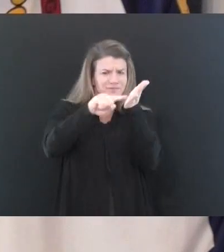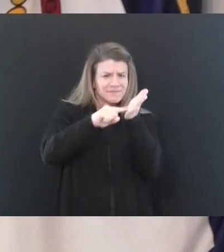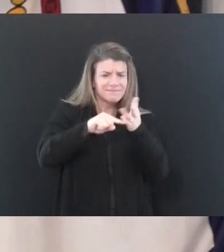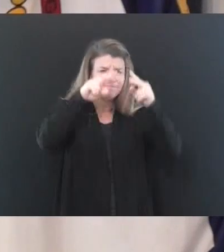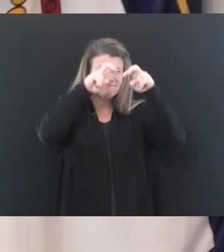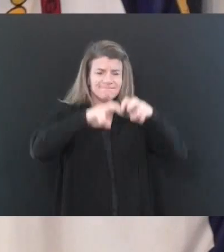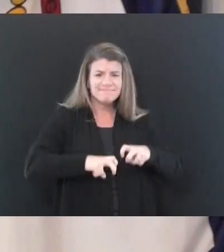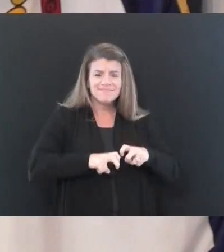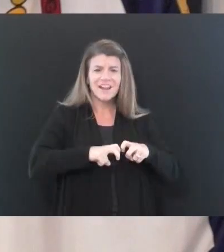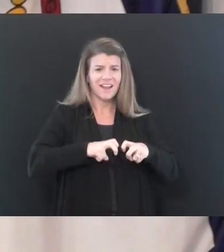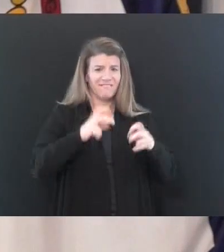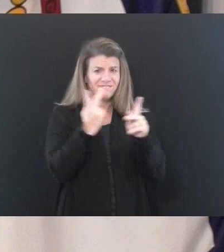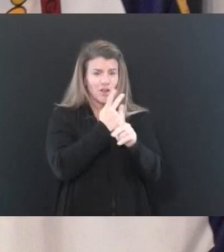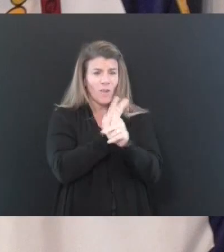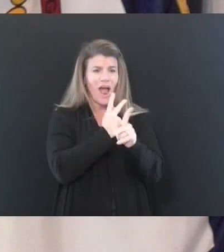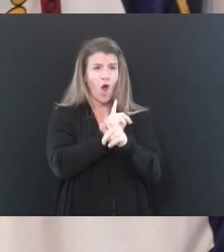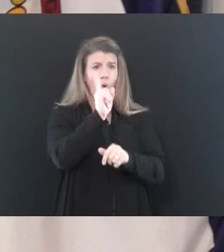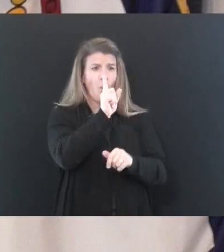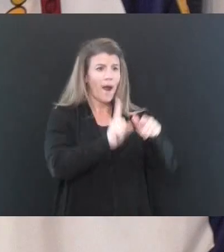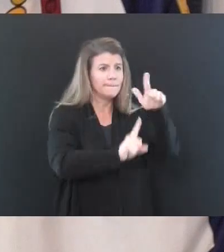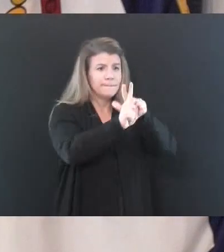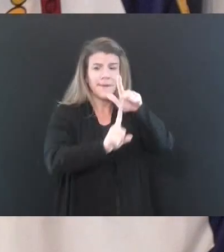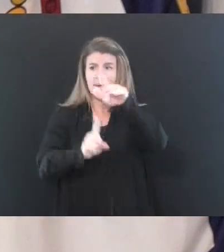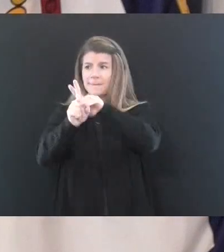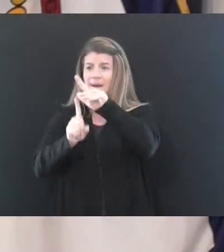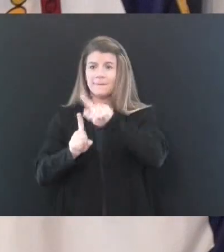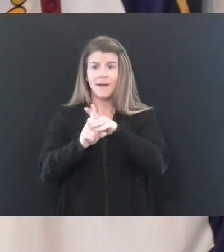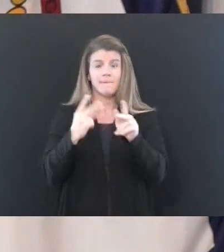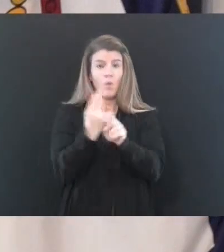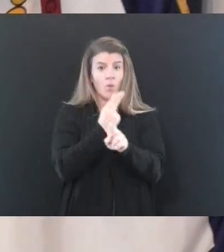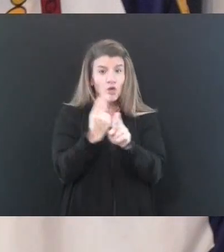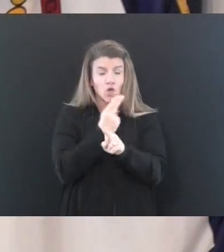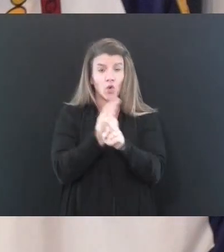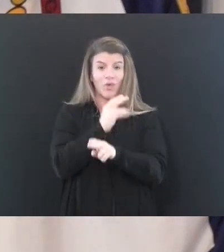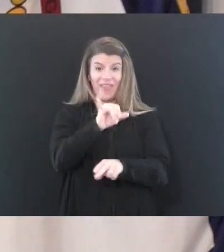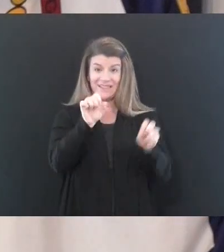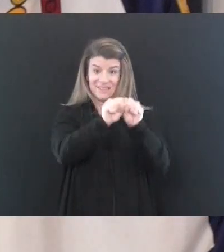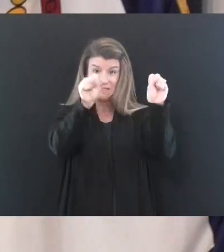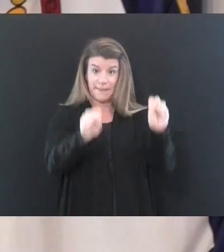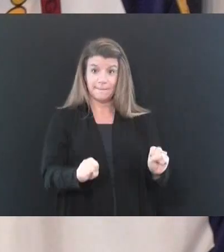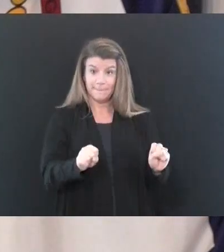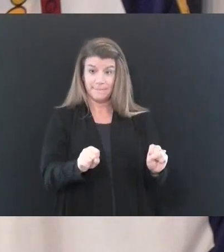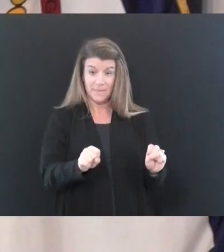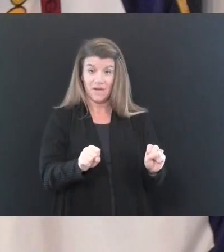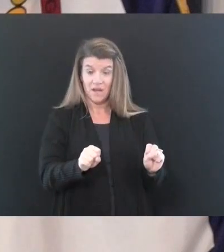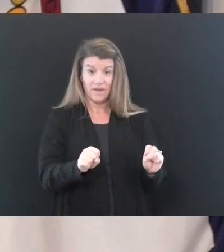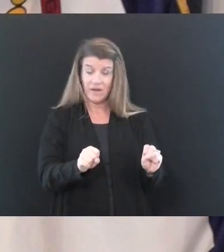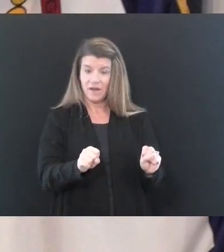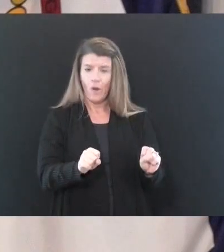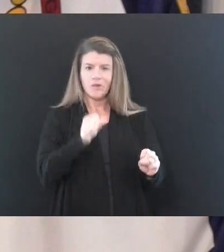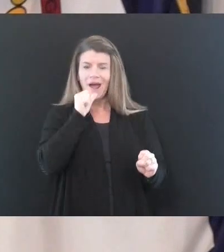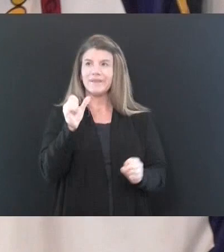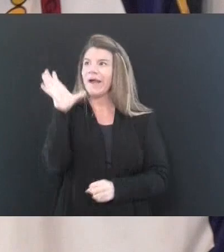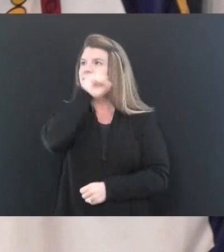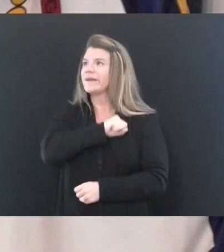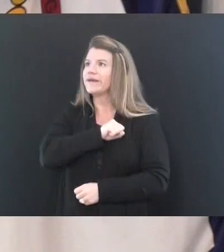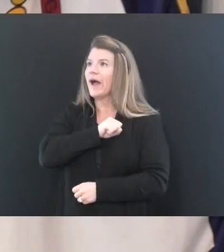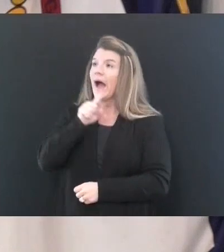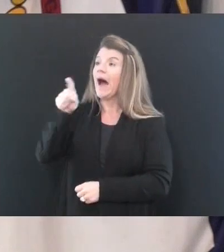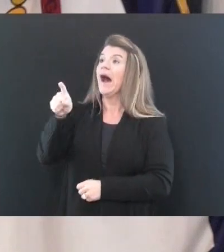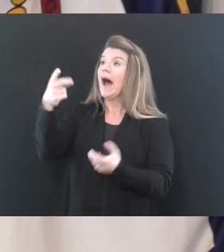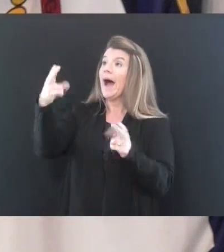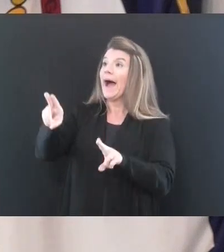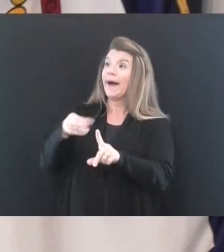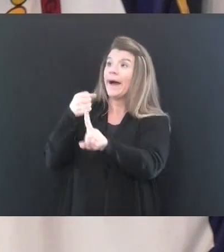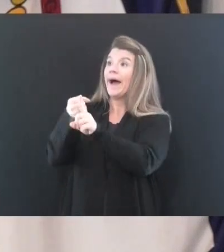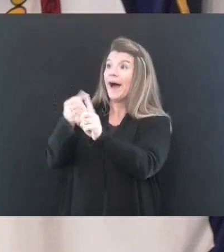and we track them and we use a metric instead of just a wild guess and